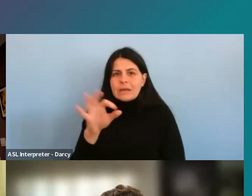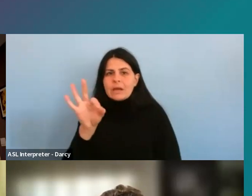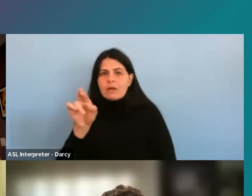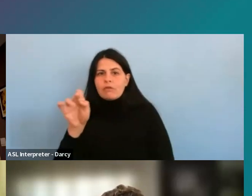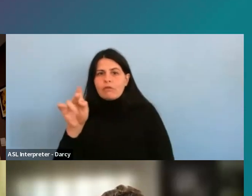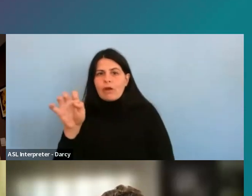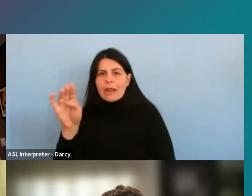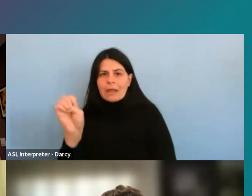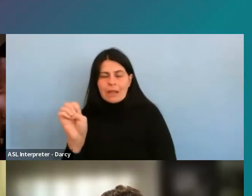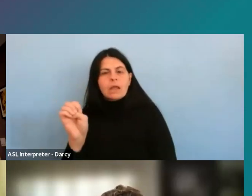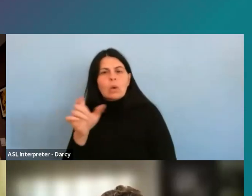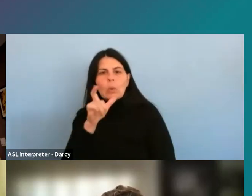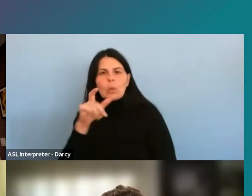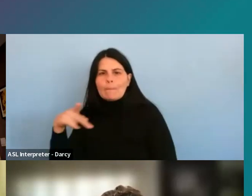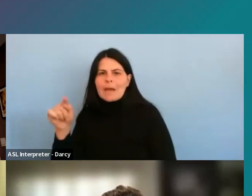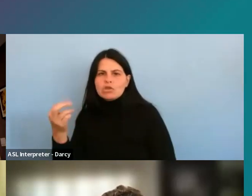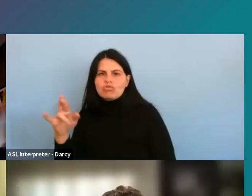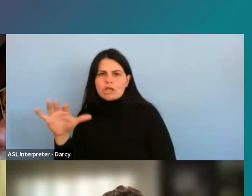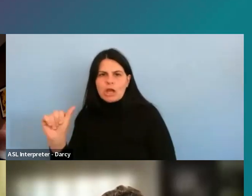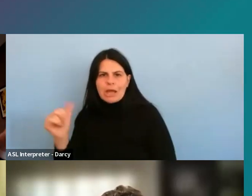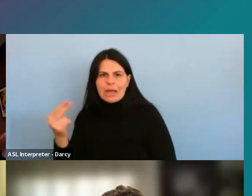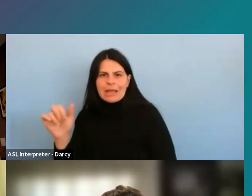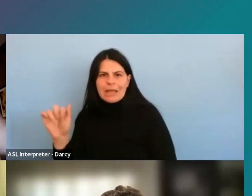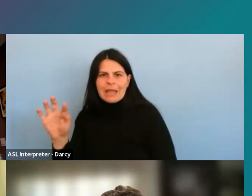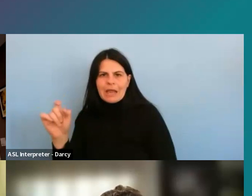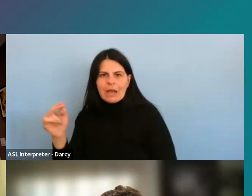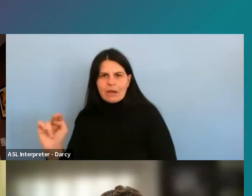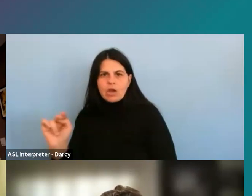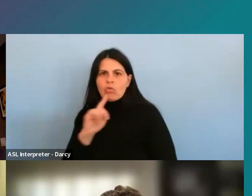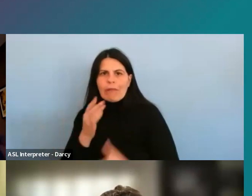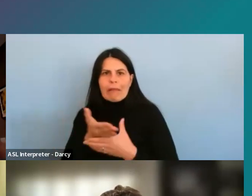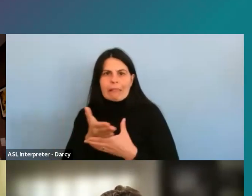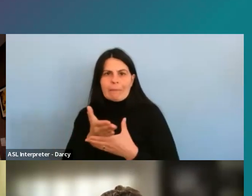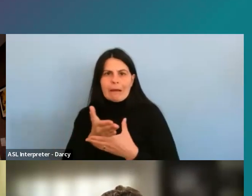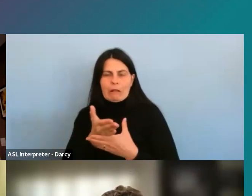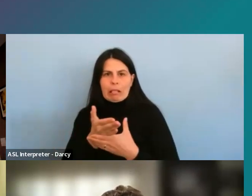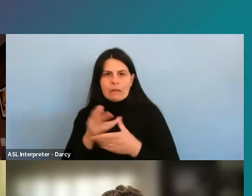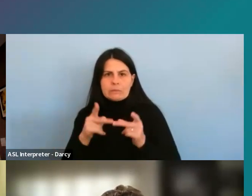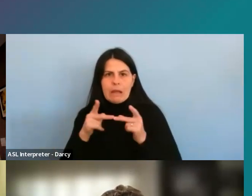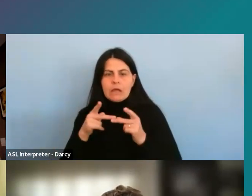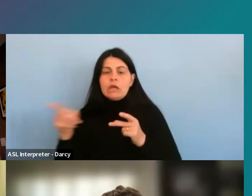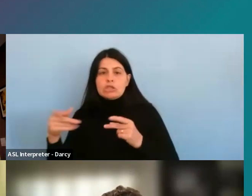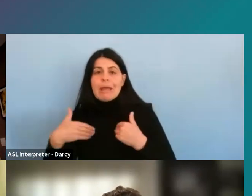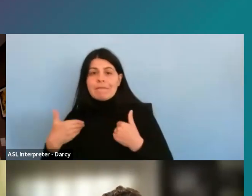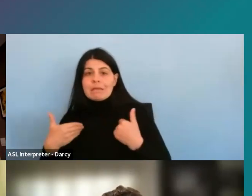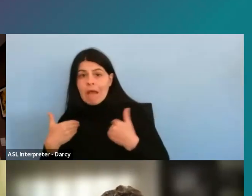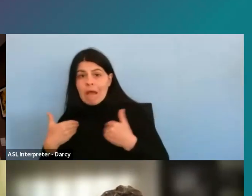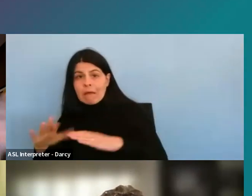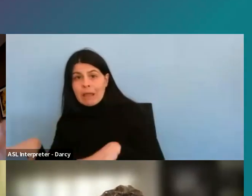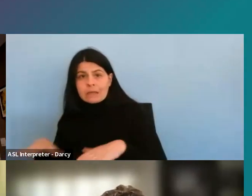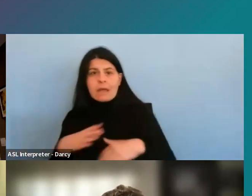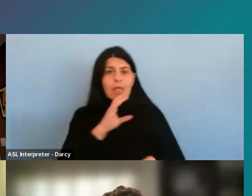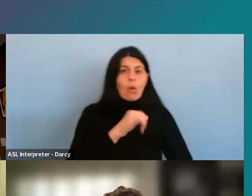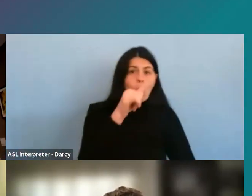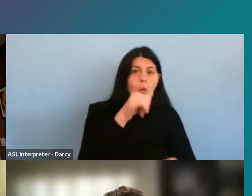Heaton, really was in that sandwich spot. And She had younger kids and then she had older kids. She